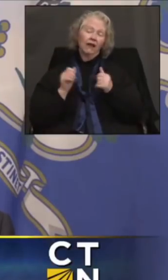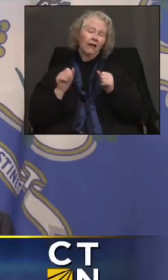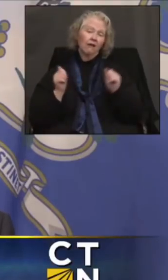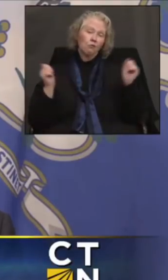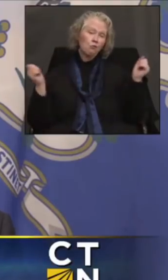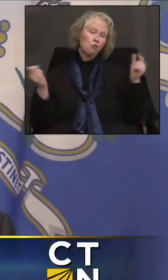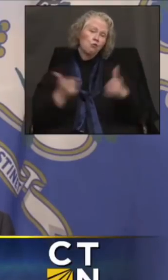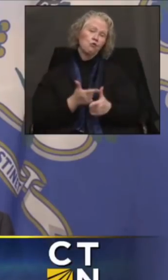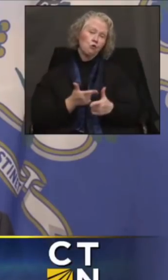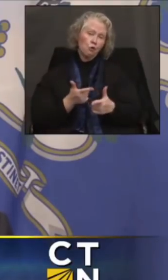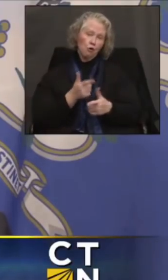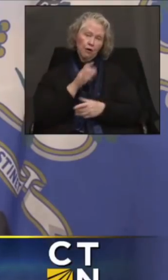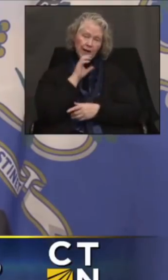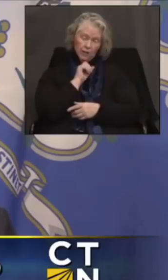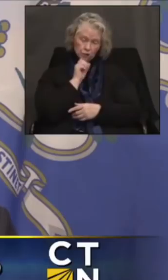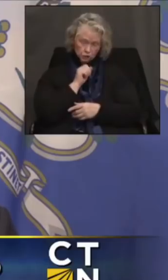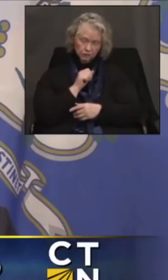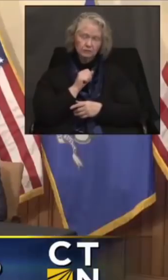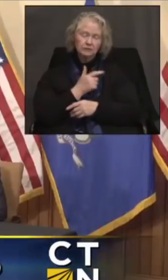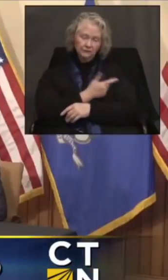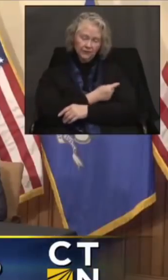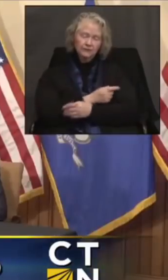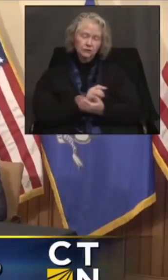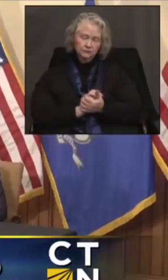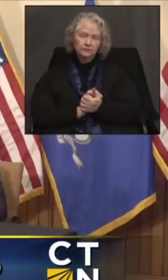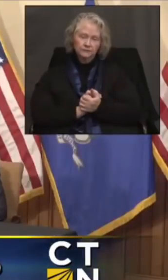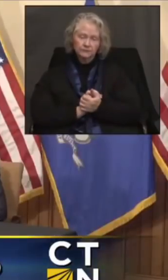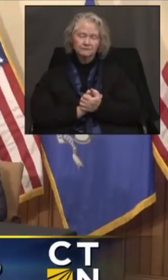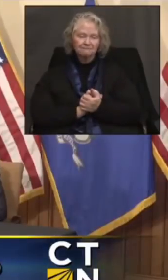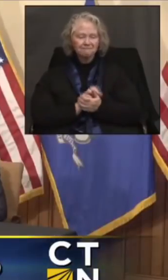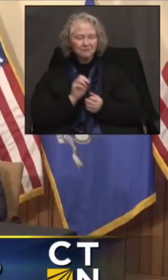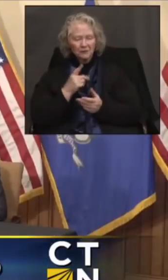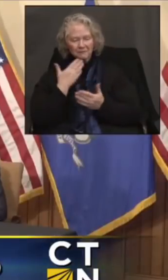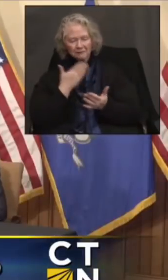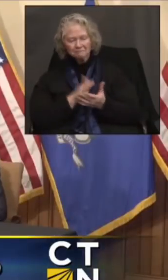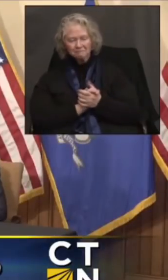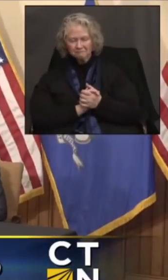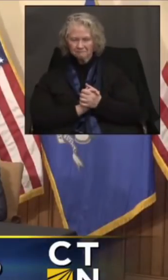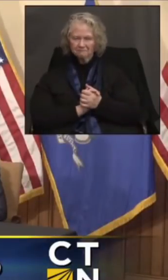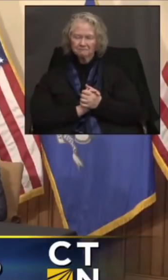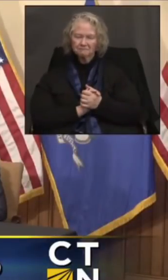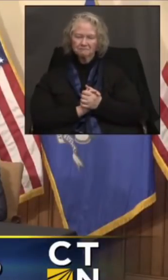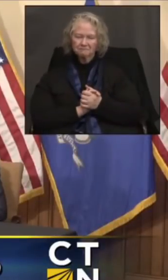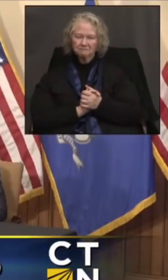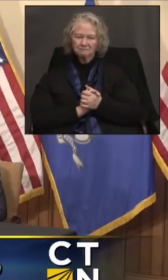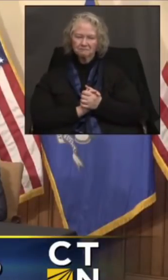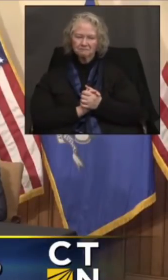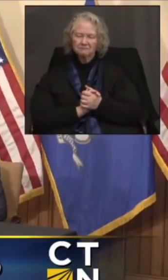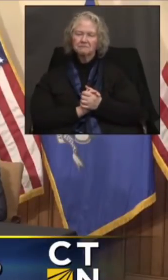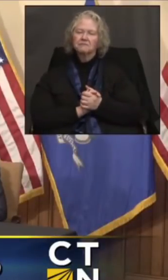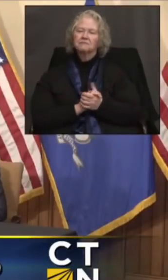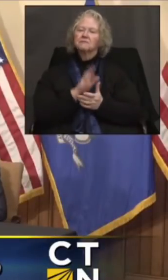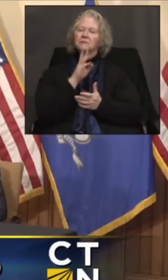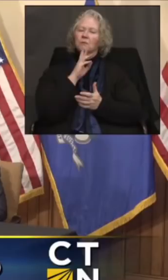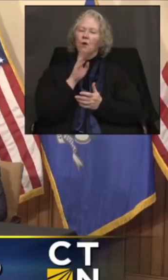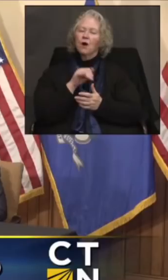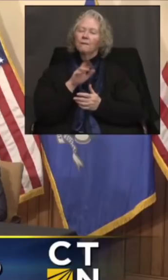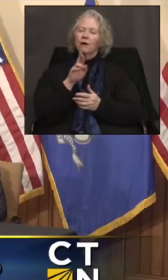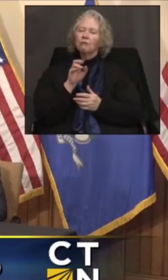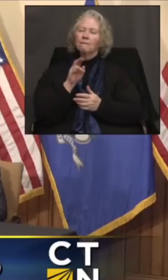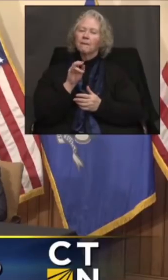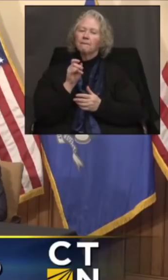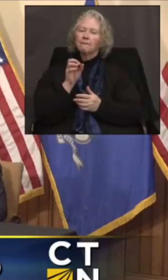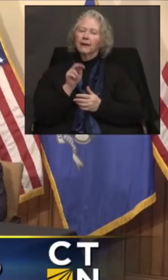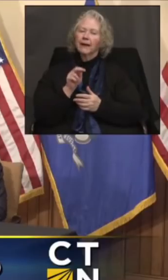at that point, all ages. Okay. That's all I got. Thank you. The Waterbury Republican American.